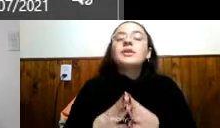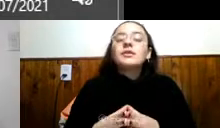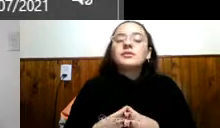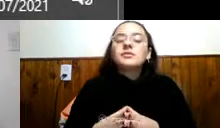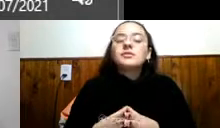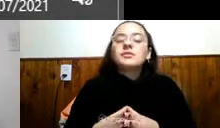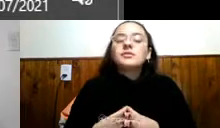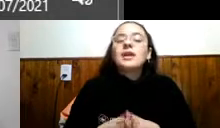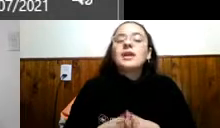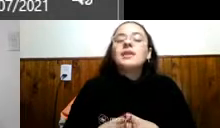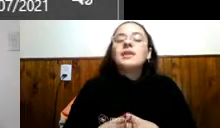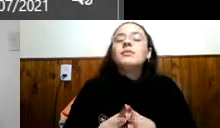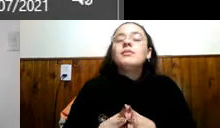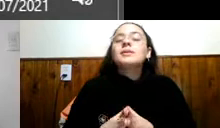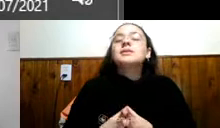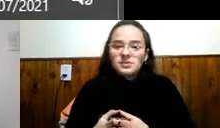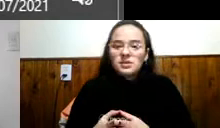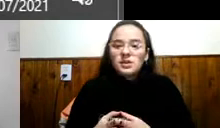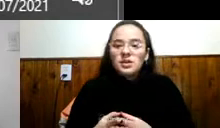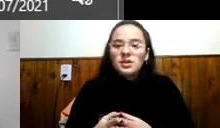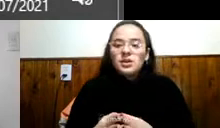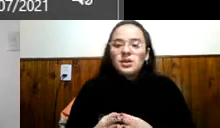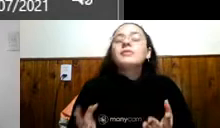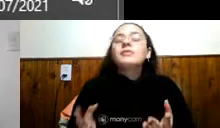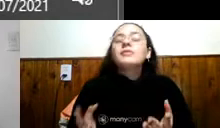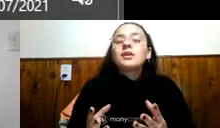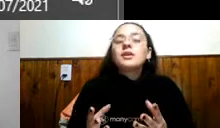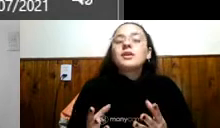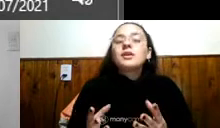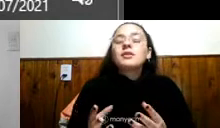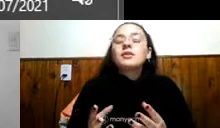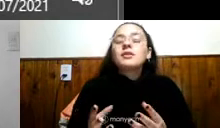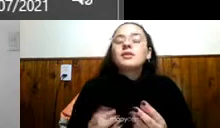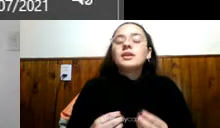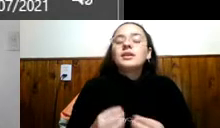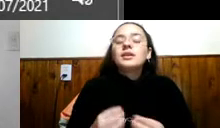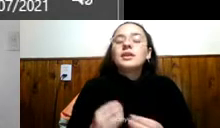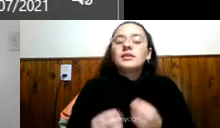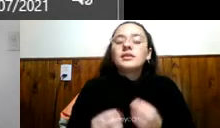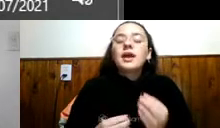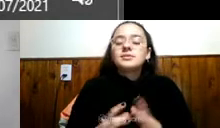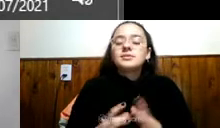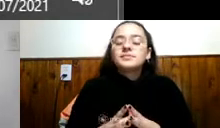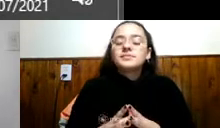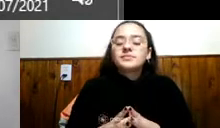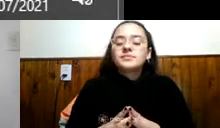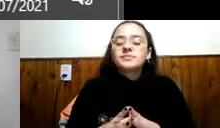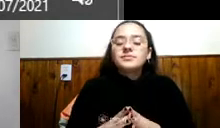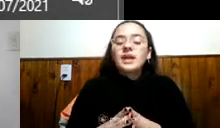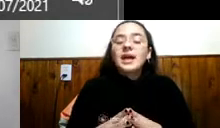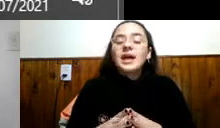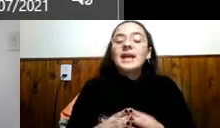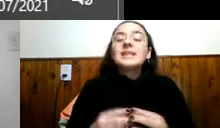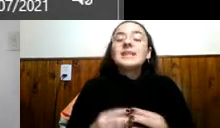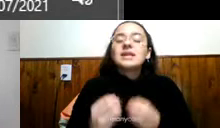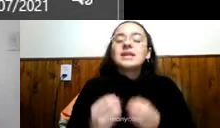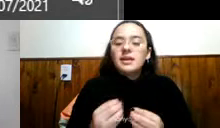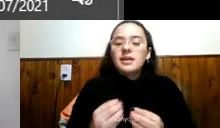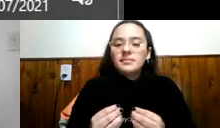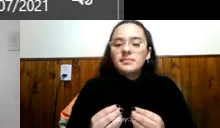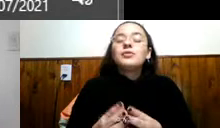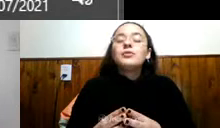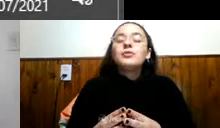learn the idiomatic expressions. You only learn and and take them if